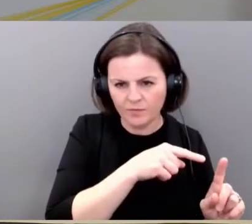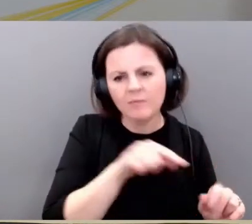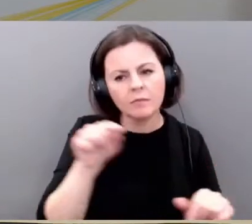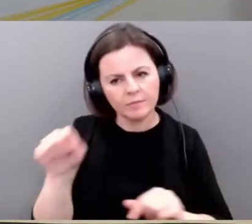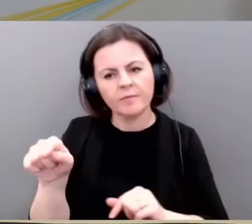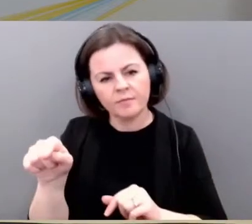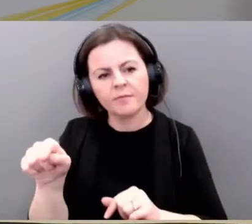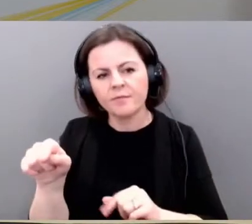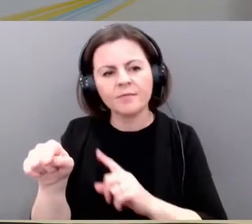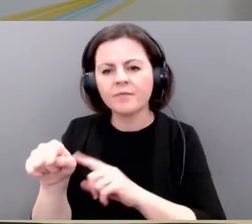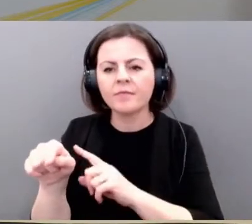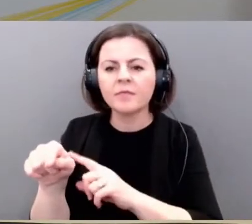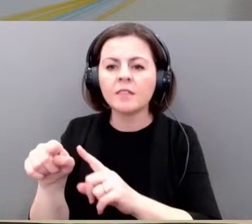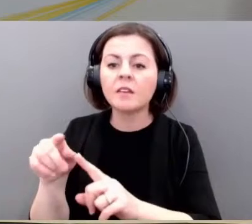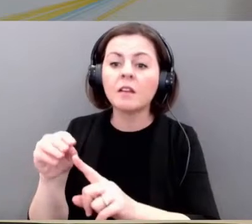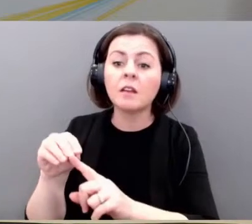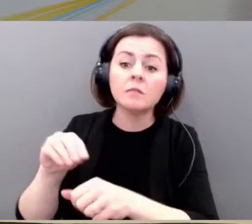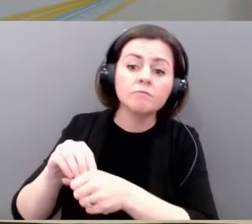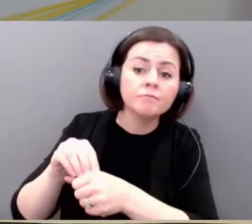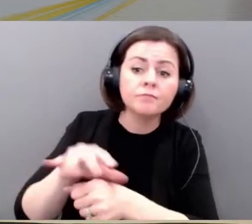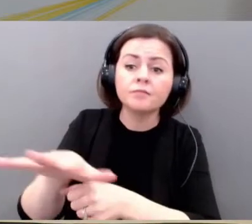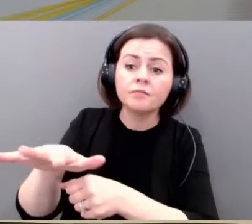didn't have public exposures.